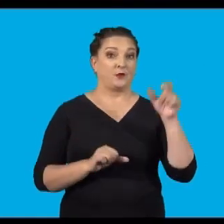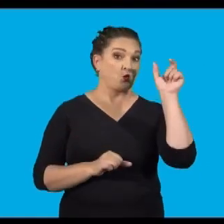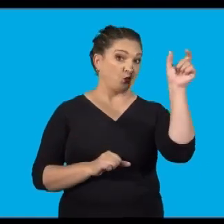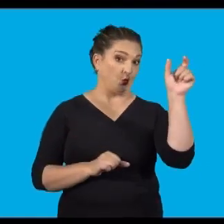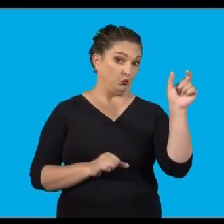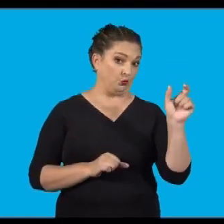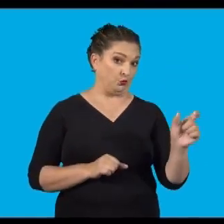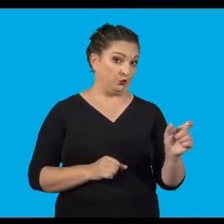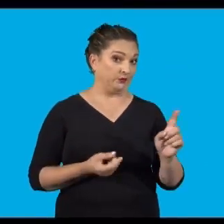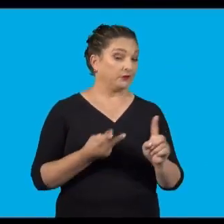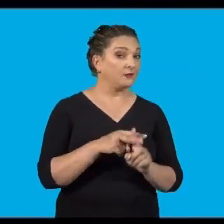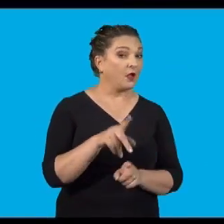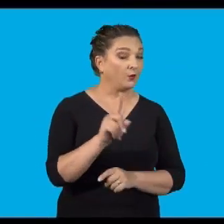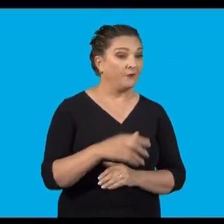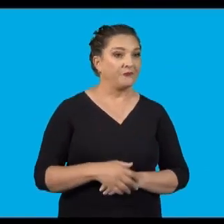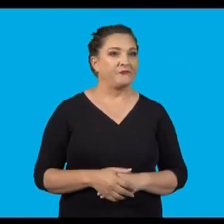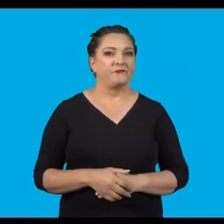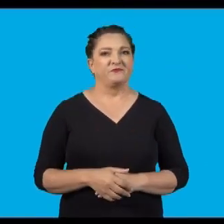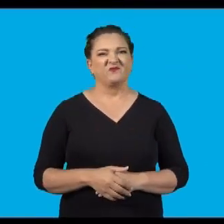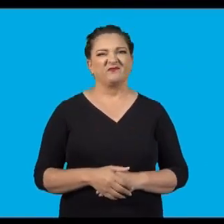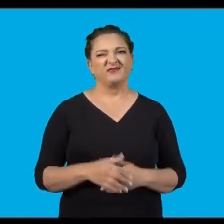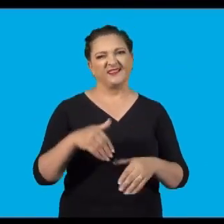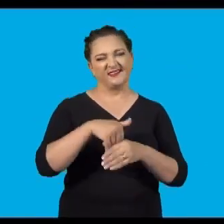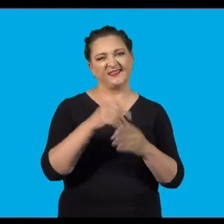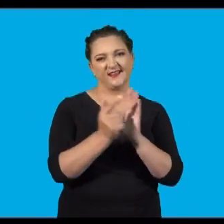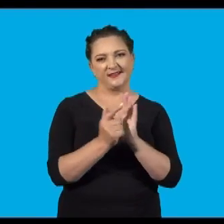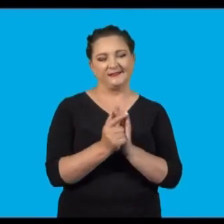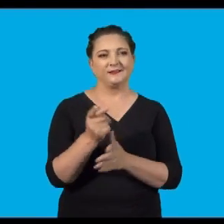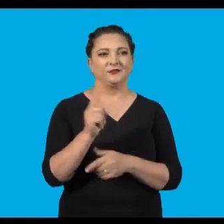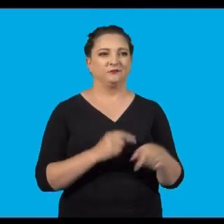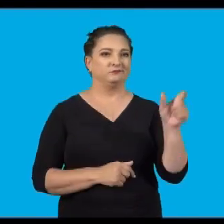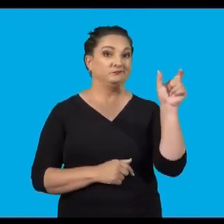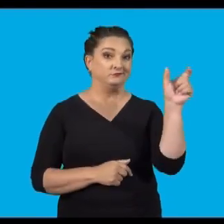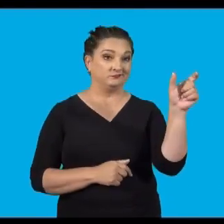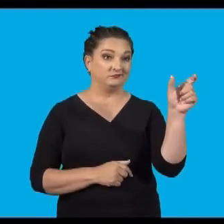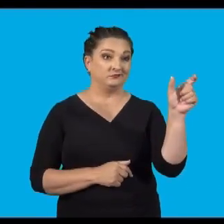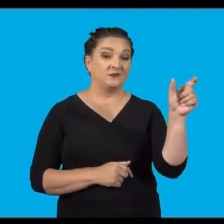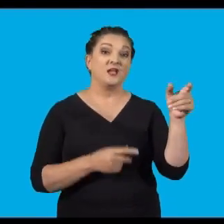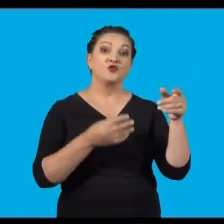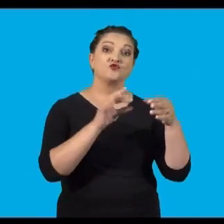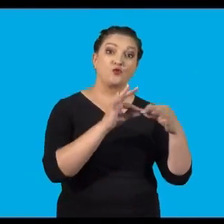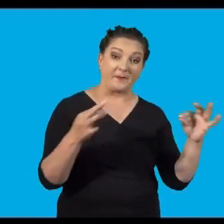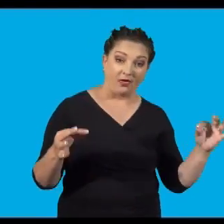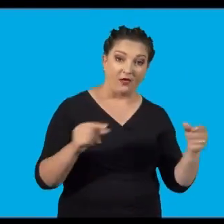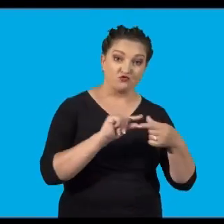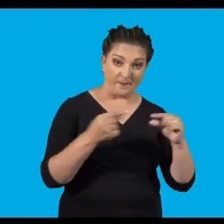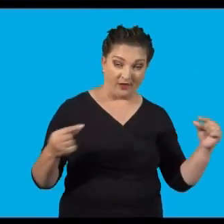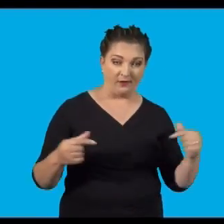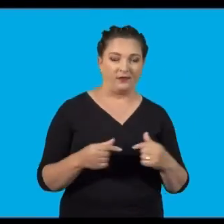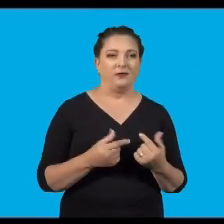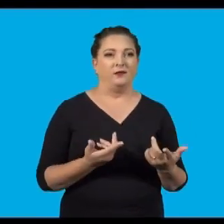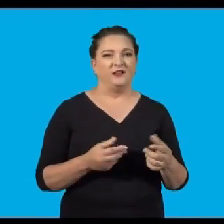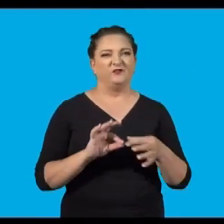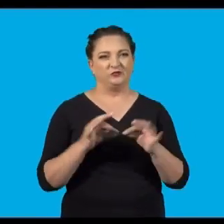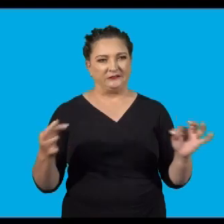our keywords that we applied, that was useful in our lesson. It was the definition for grammar, all